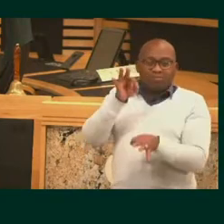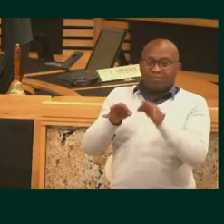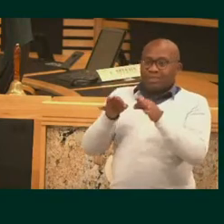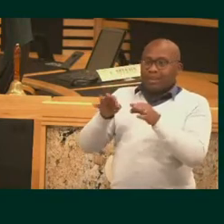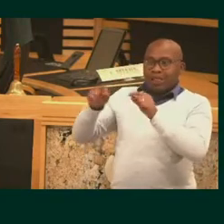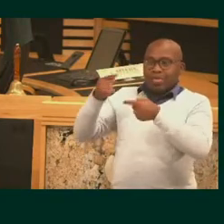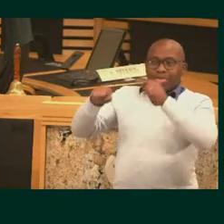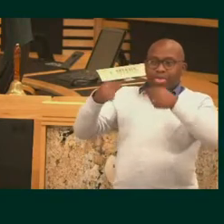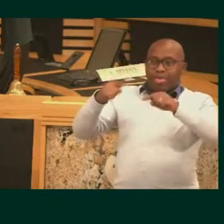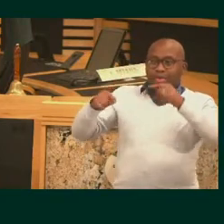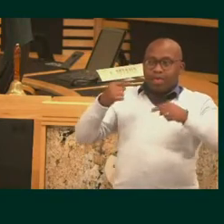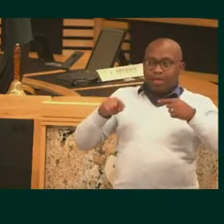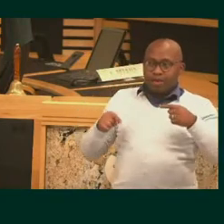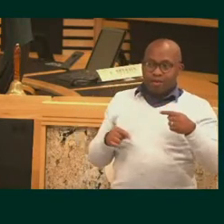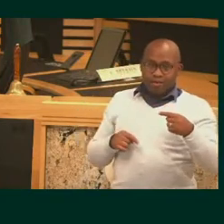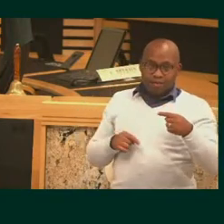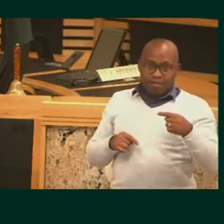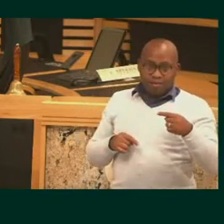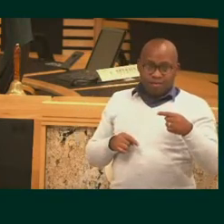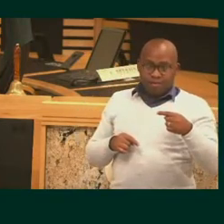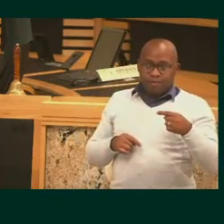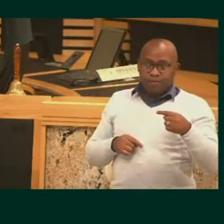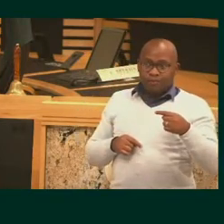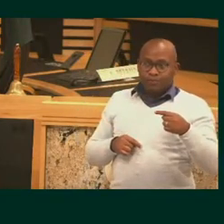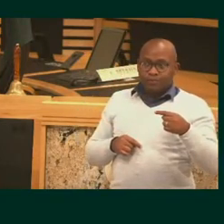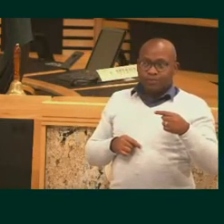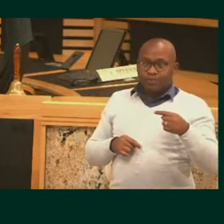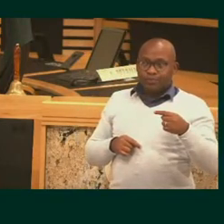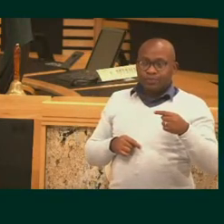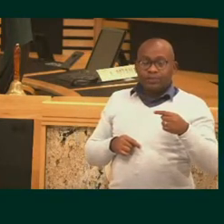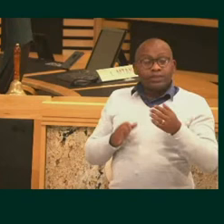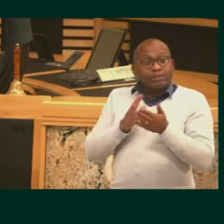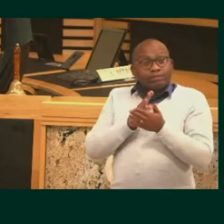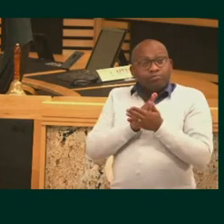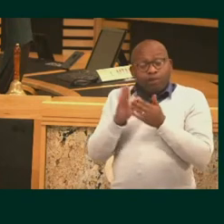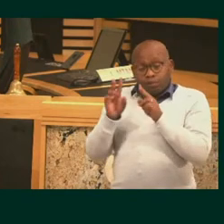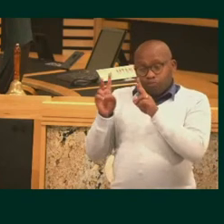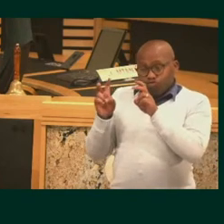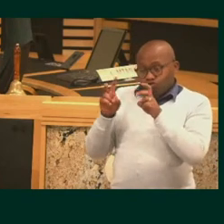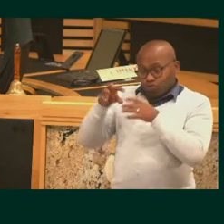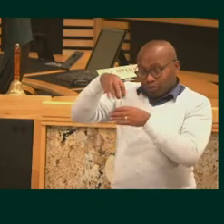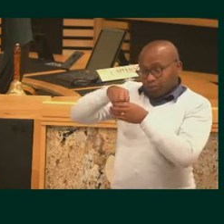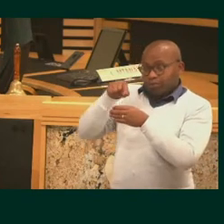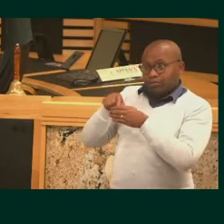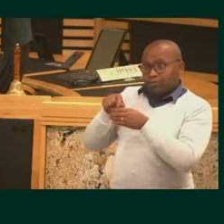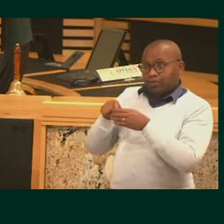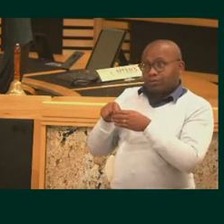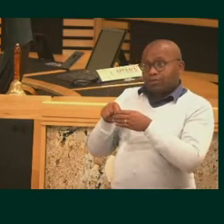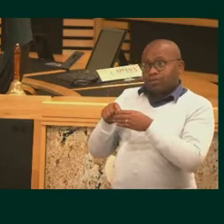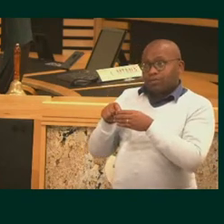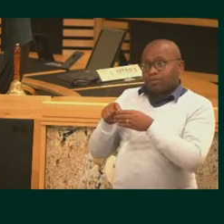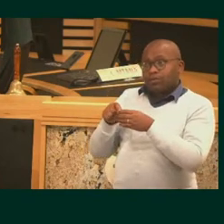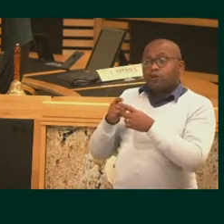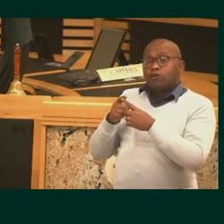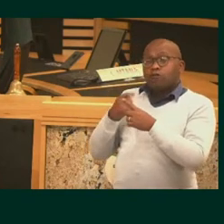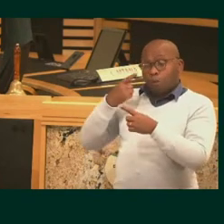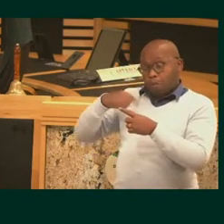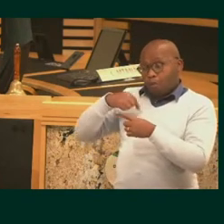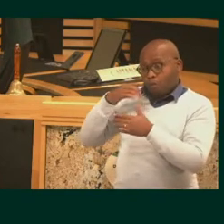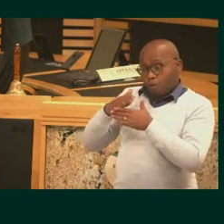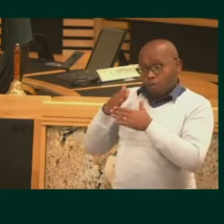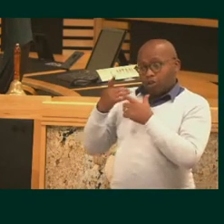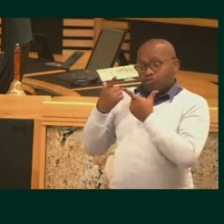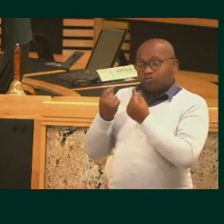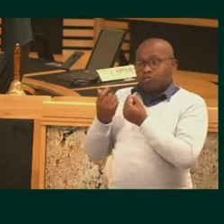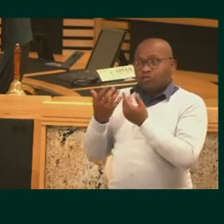it's it's quite complex the way you seees it because some of the issues through the work done by the intelligence